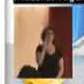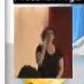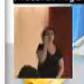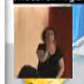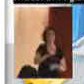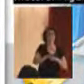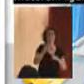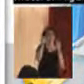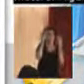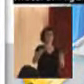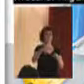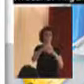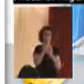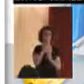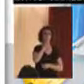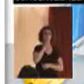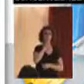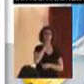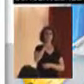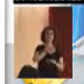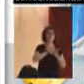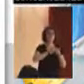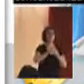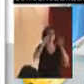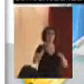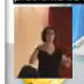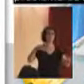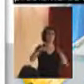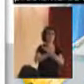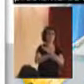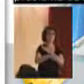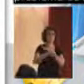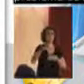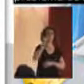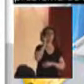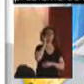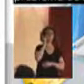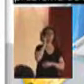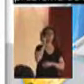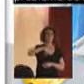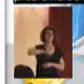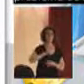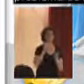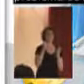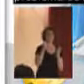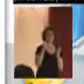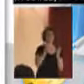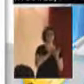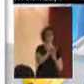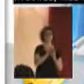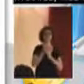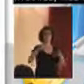physical disability that the ASPAI Madrid Consortium and the ELEA company have prepared.